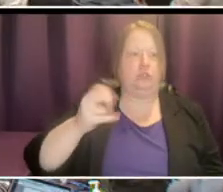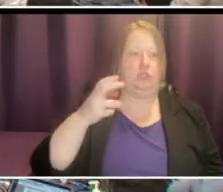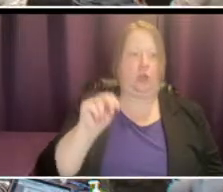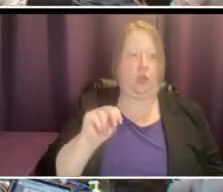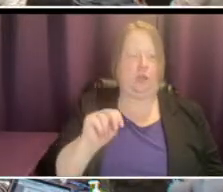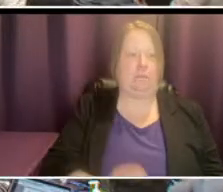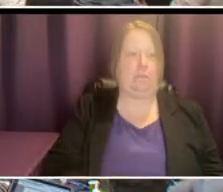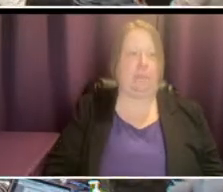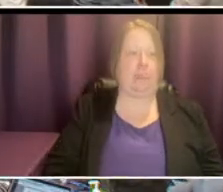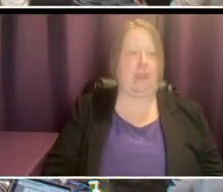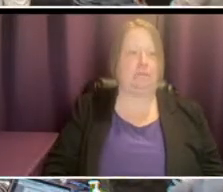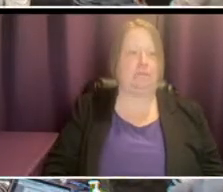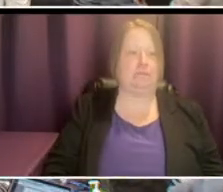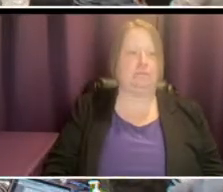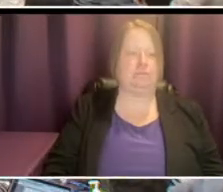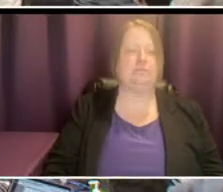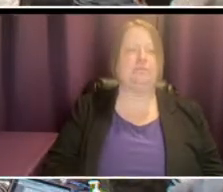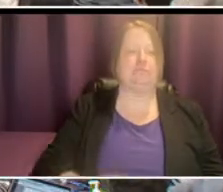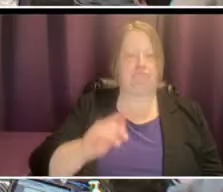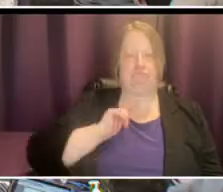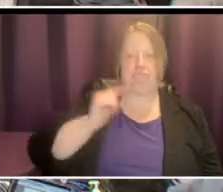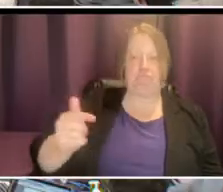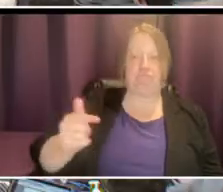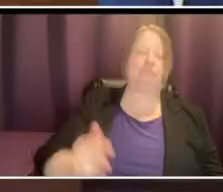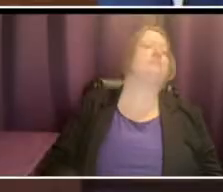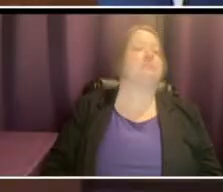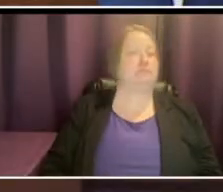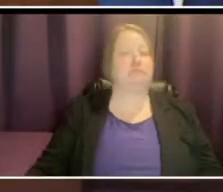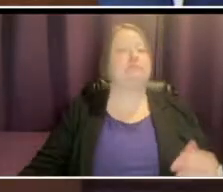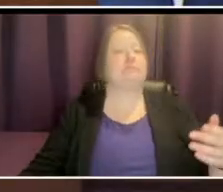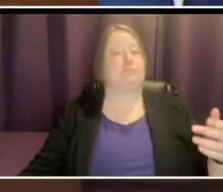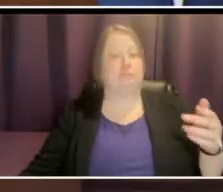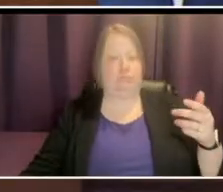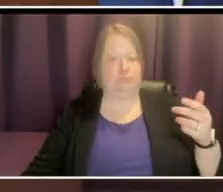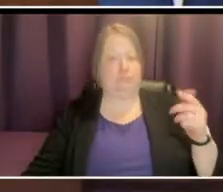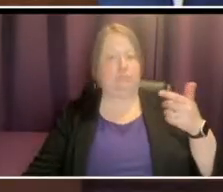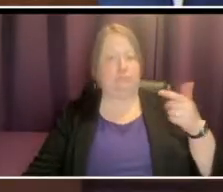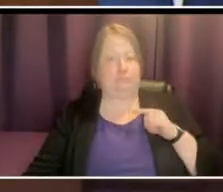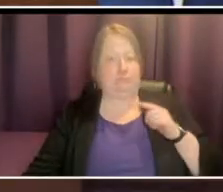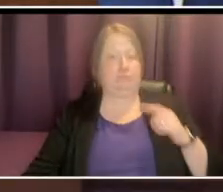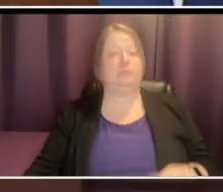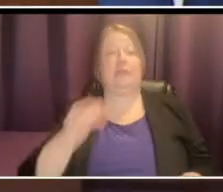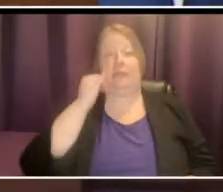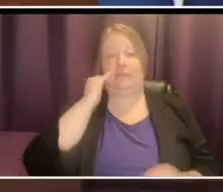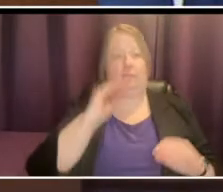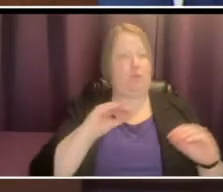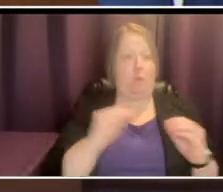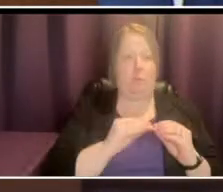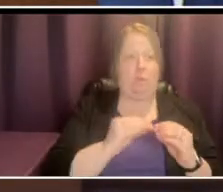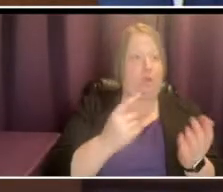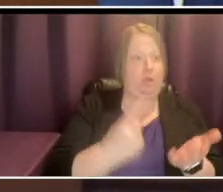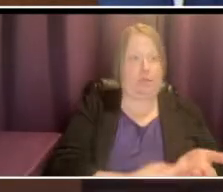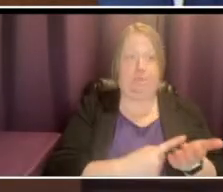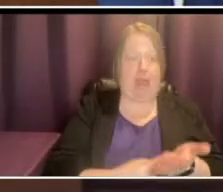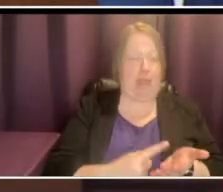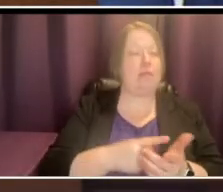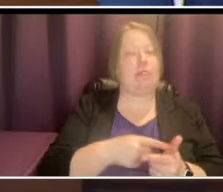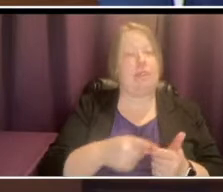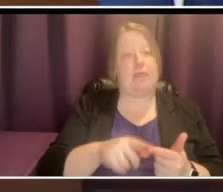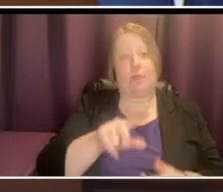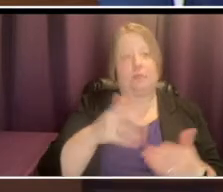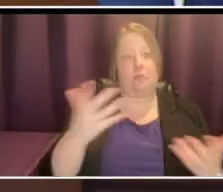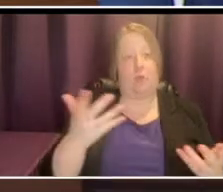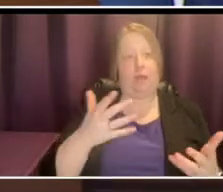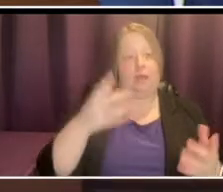Gentlelady yields back. If there's no further debate, the question is on agreeing to the resolution. Those in favor will